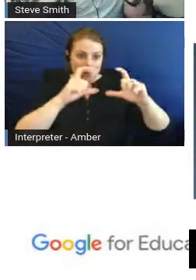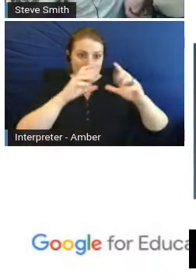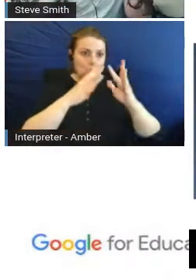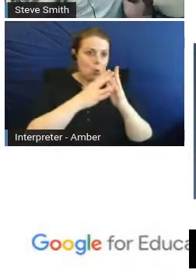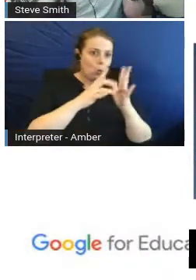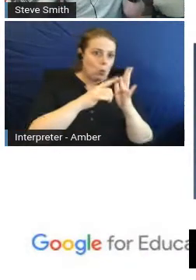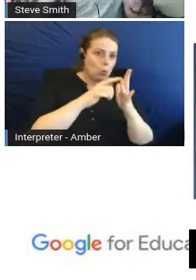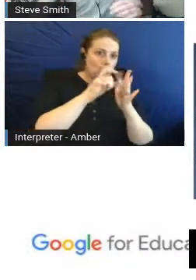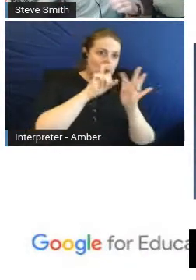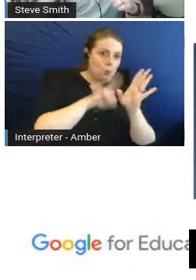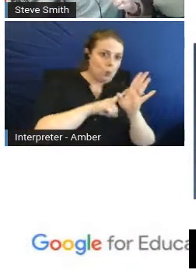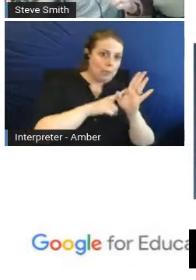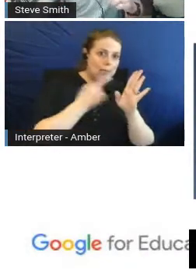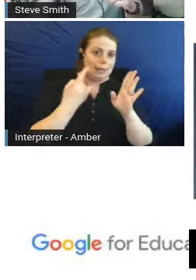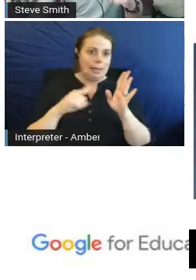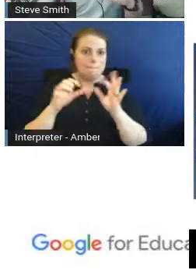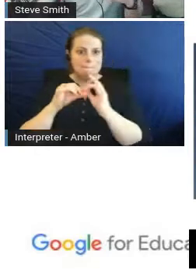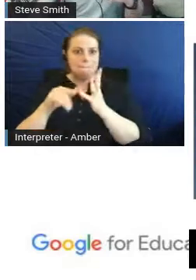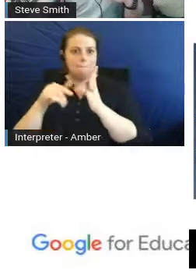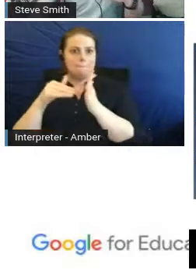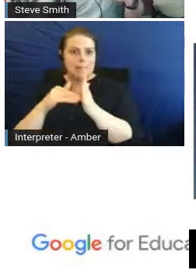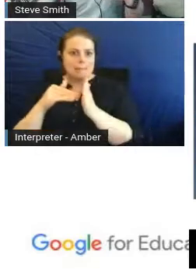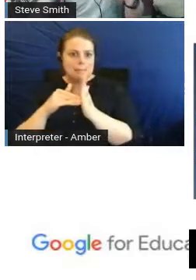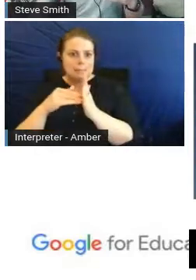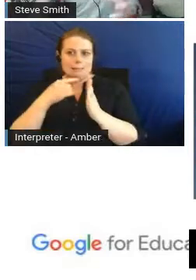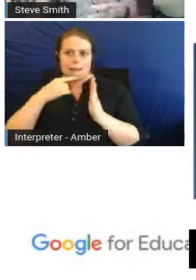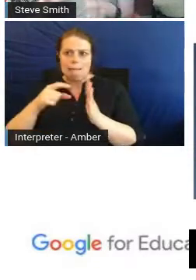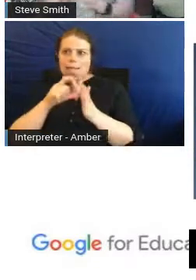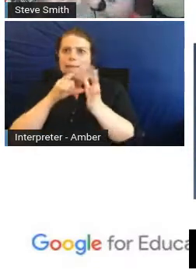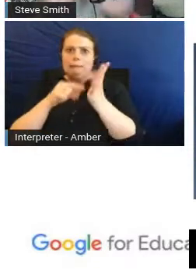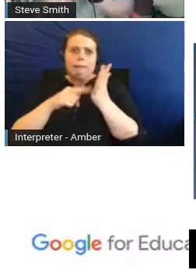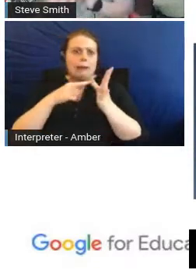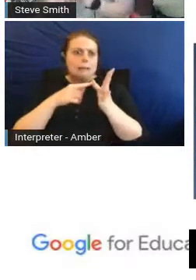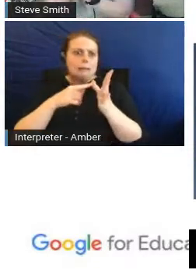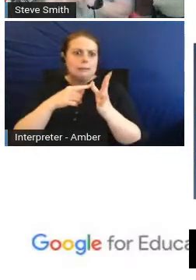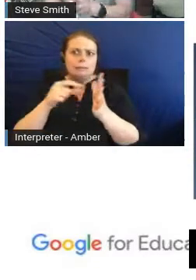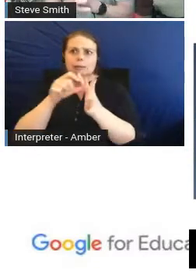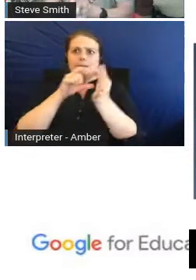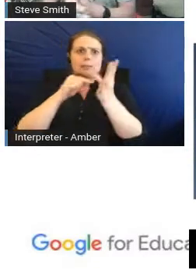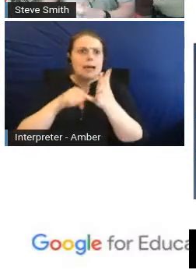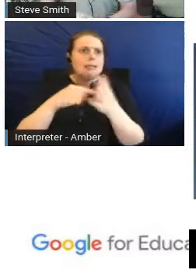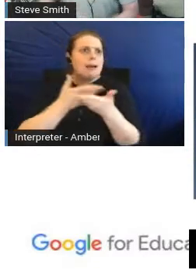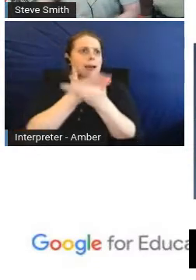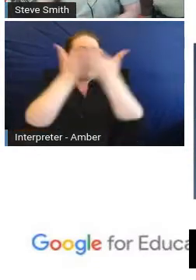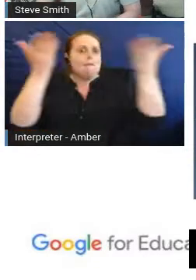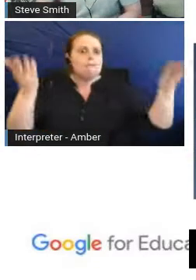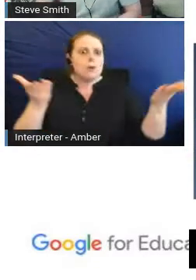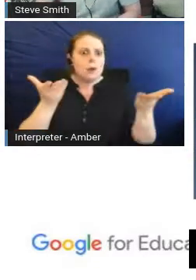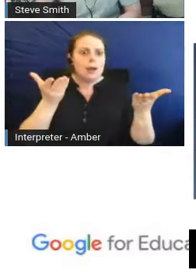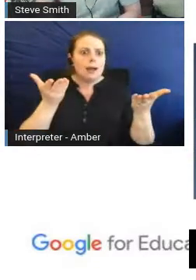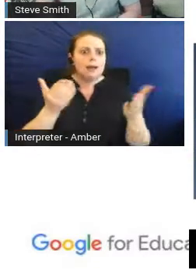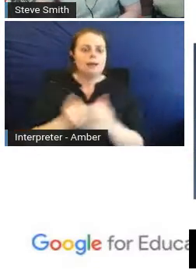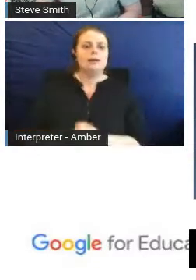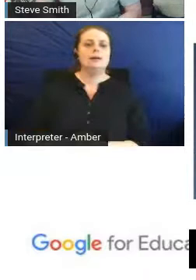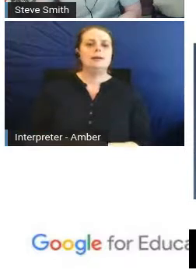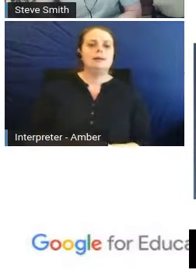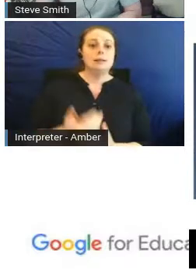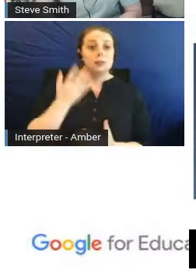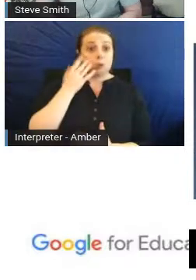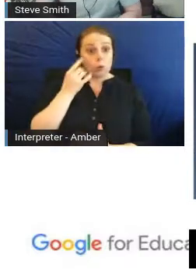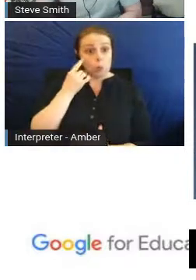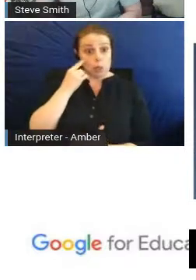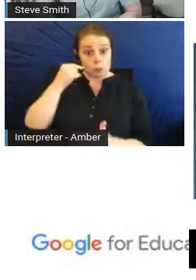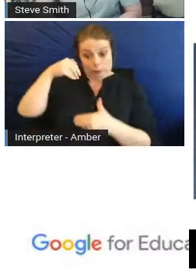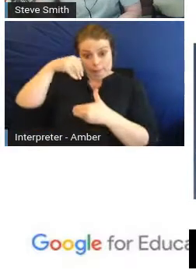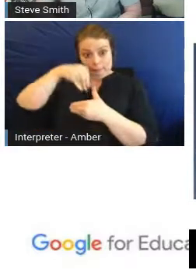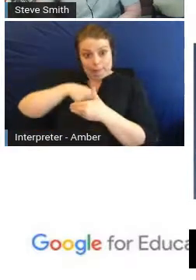data everywhere. And it's interesting when we look at exactly what there is inside the